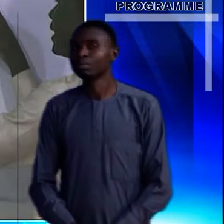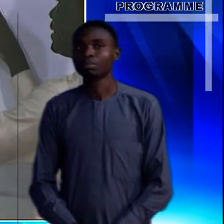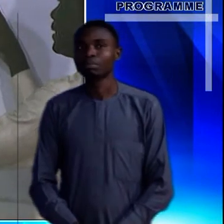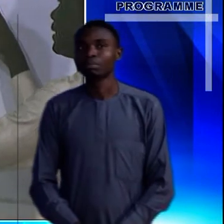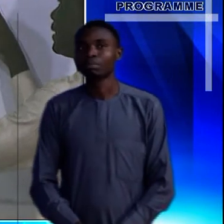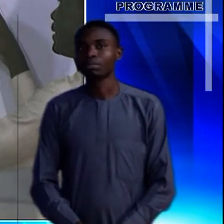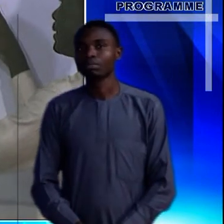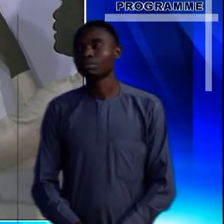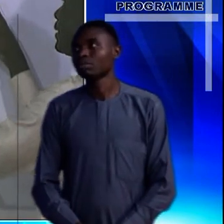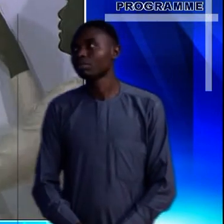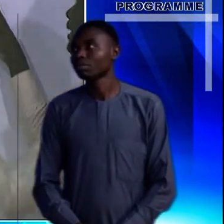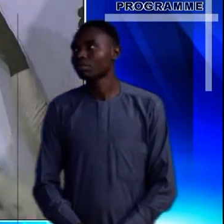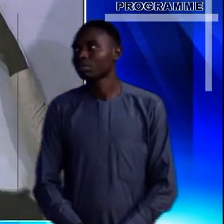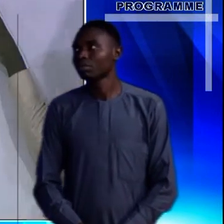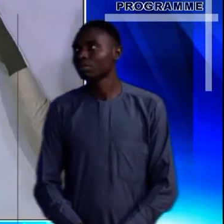10